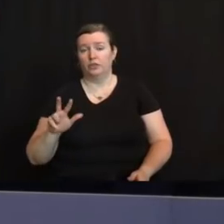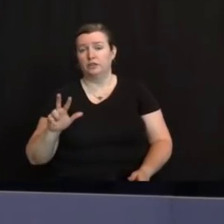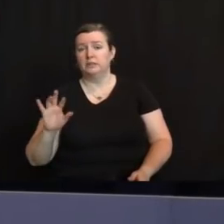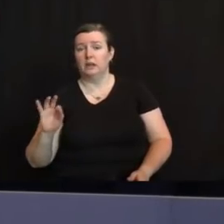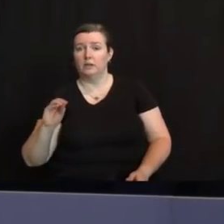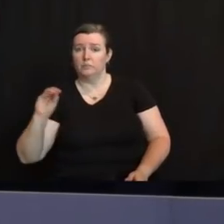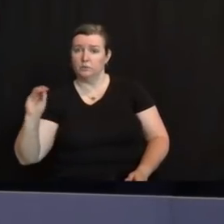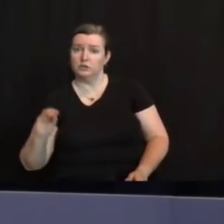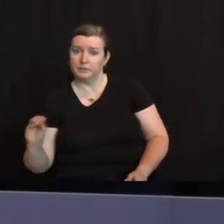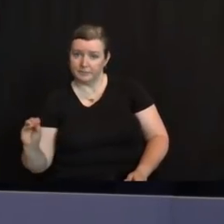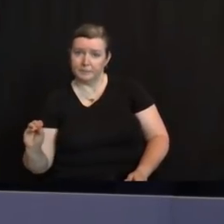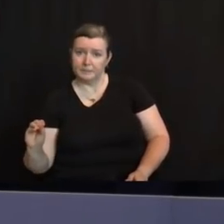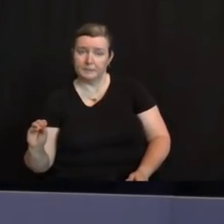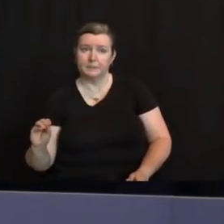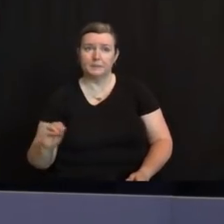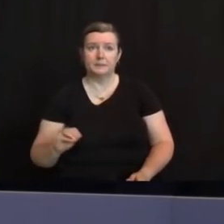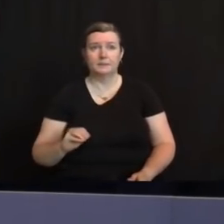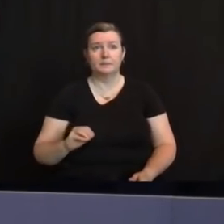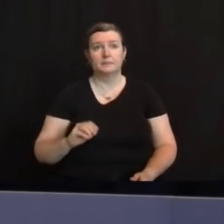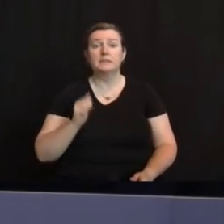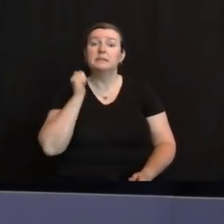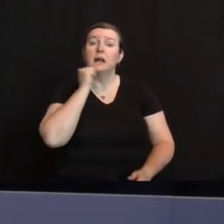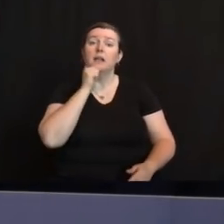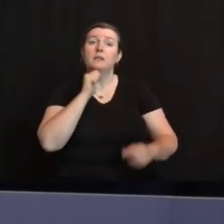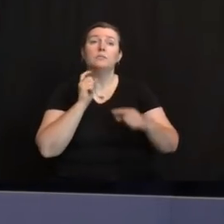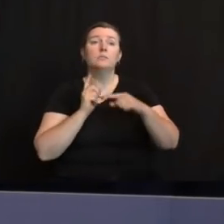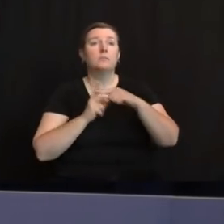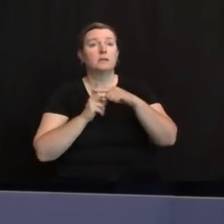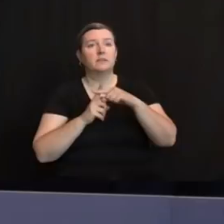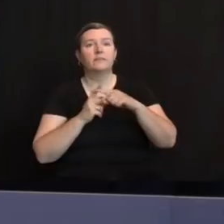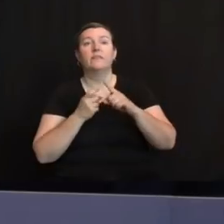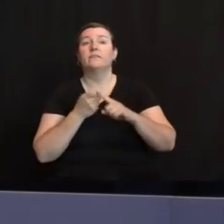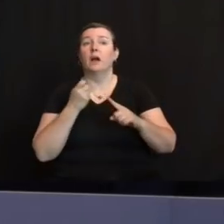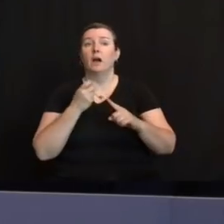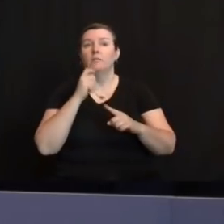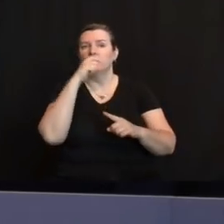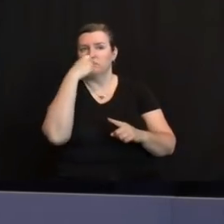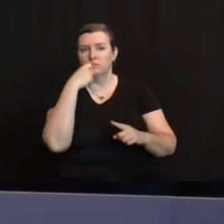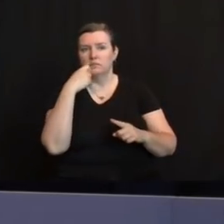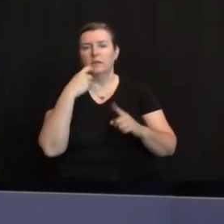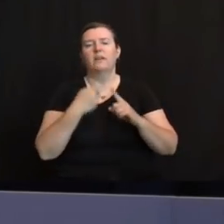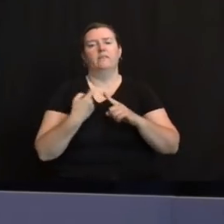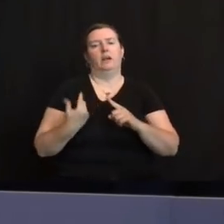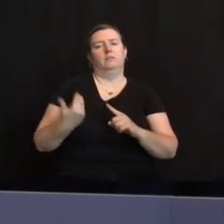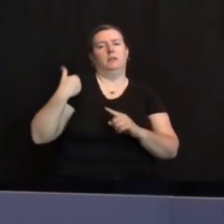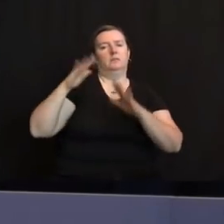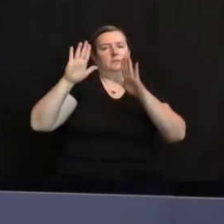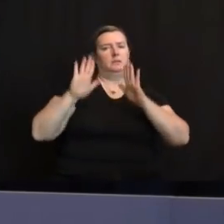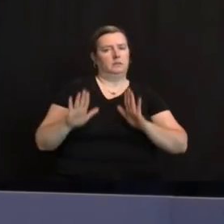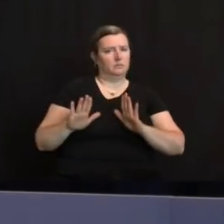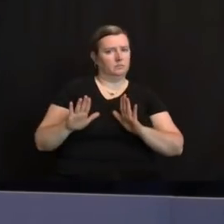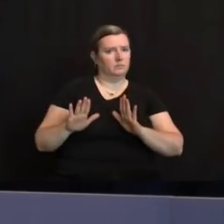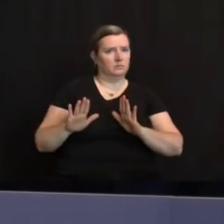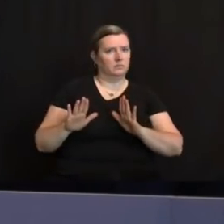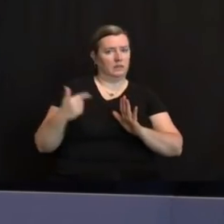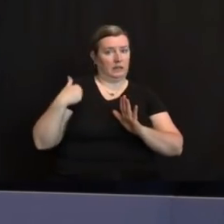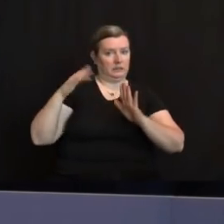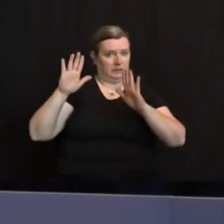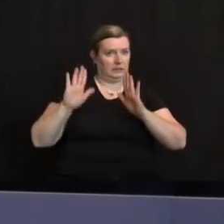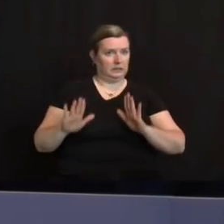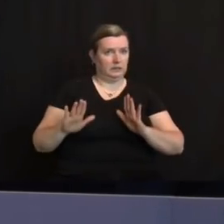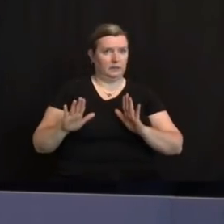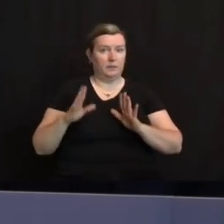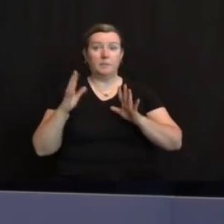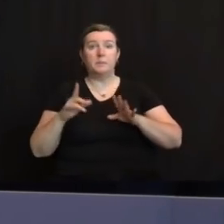5.39%. Daily positivity is based on specimens collected on Sunday, which typically have a lower testing volume than